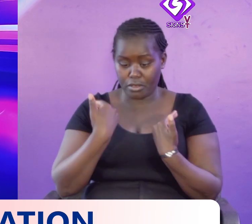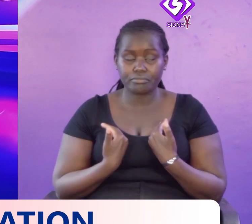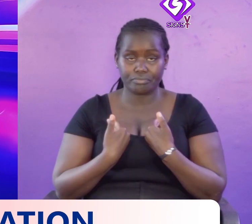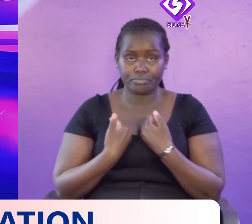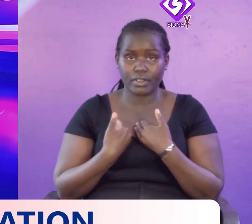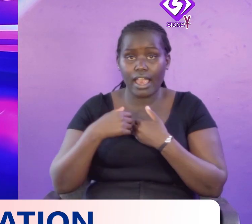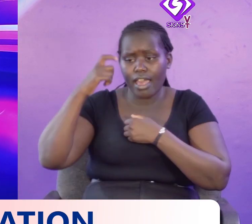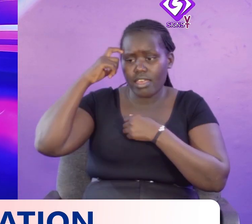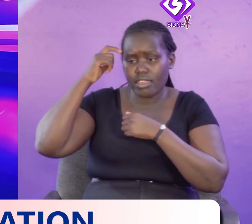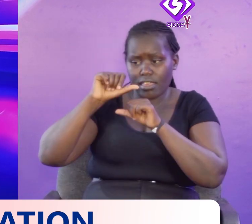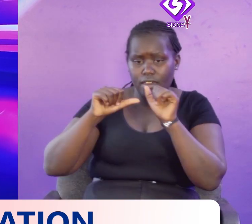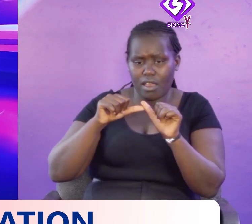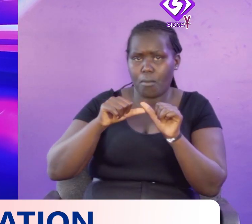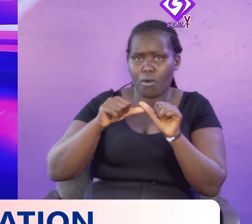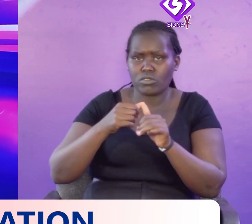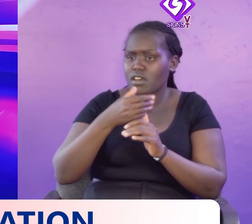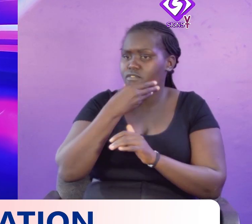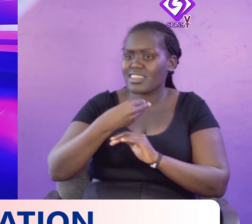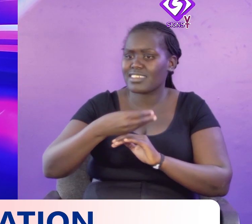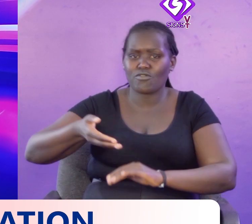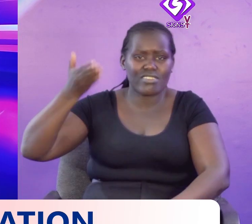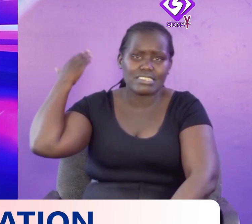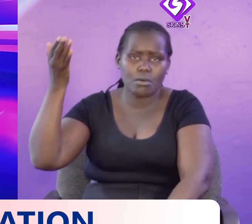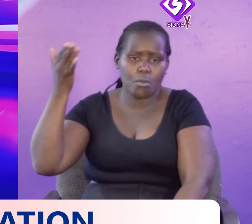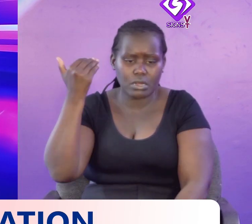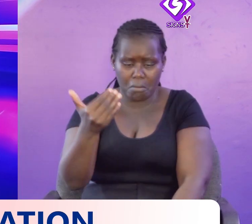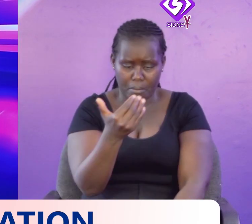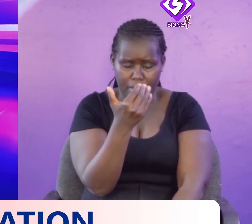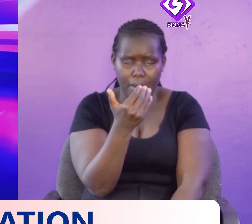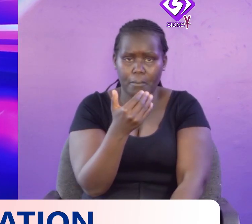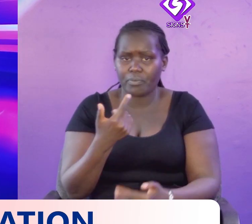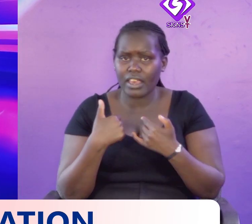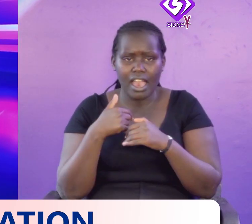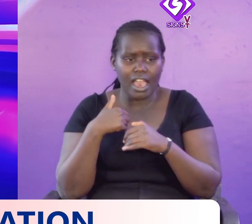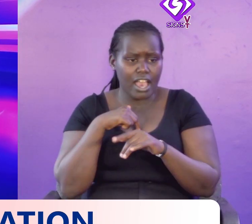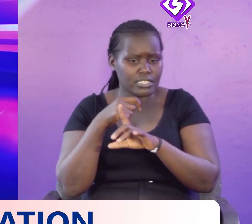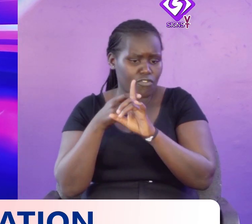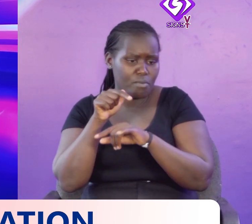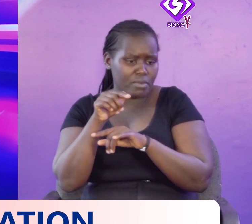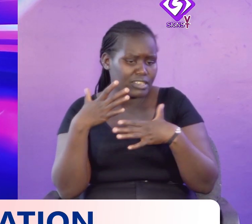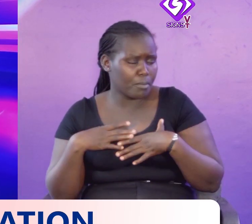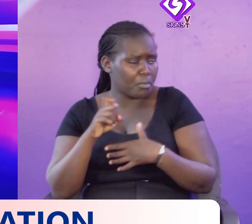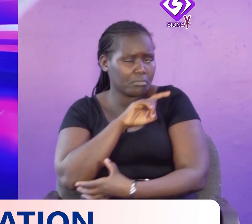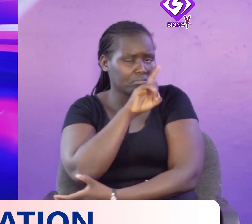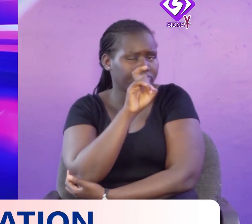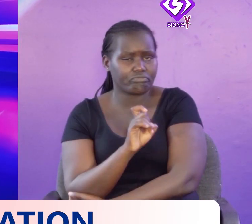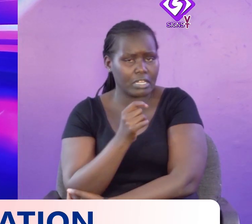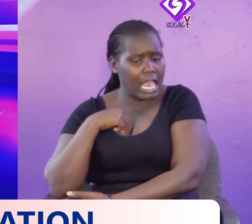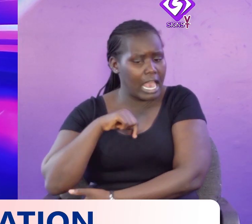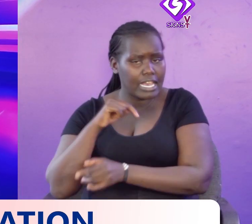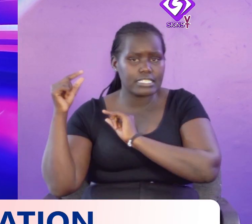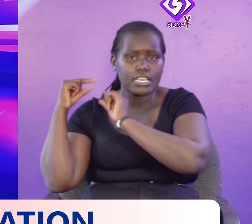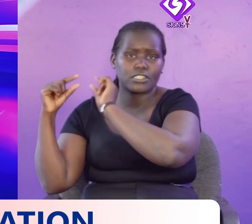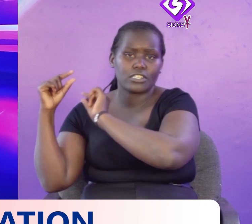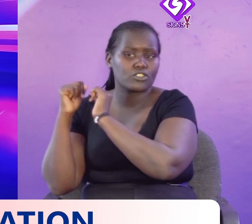think about our forefathers. Okay. And I'm asking myself, did we really come from these people? Are we a generation that